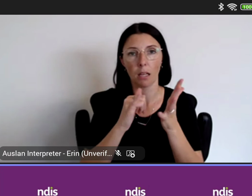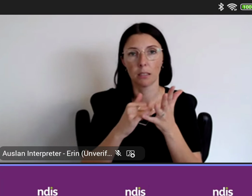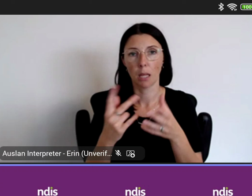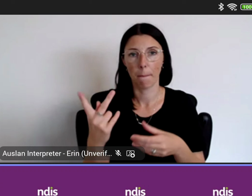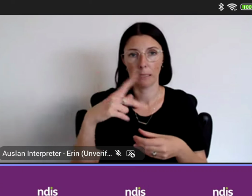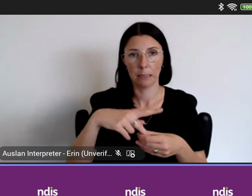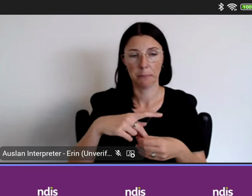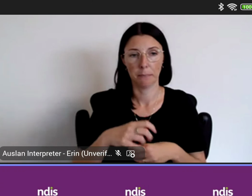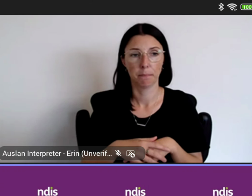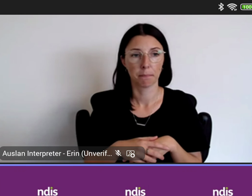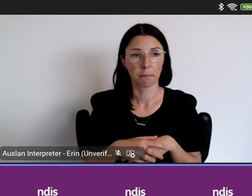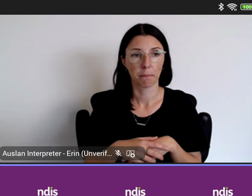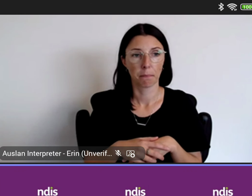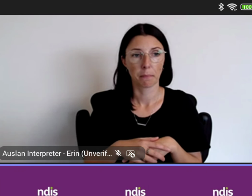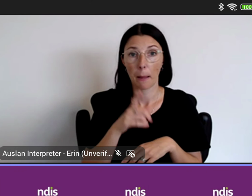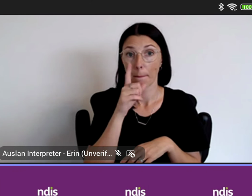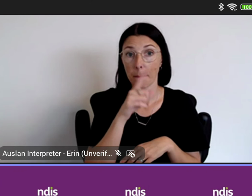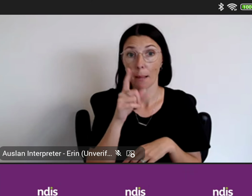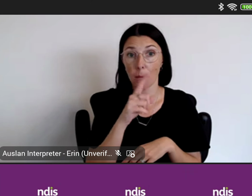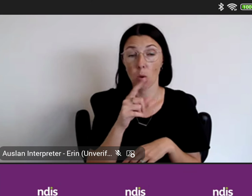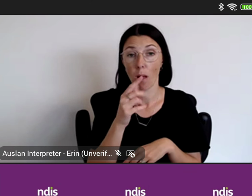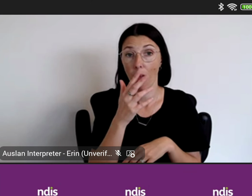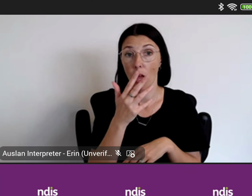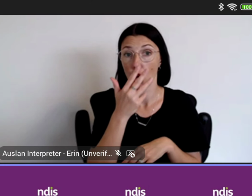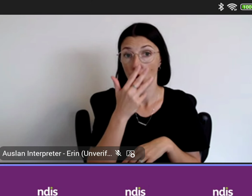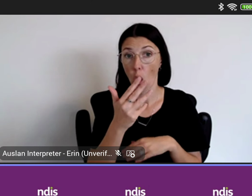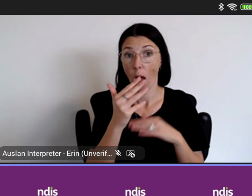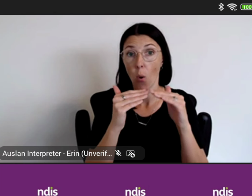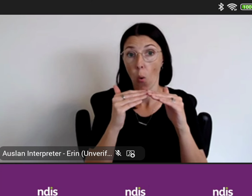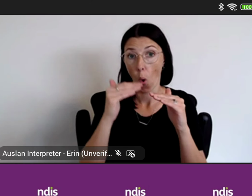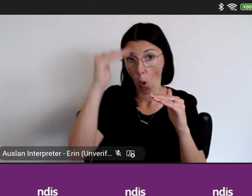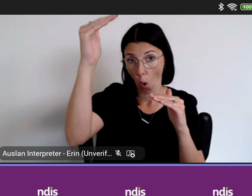or older can apply to the NDIS in a few ways.